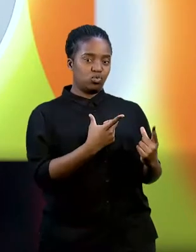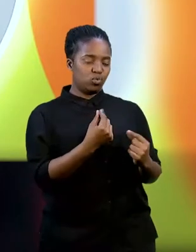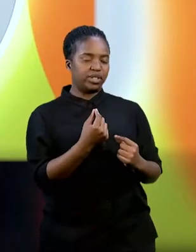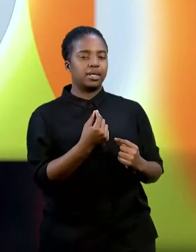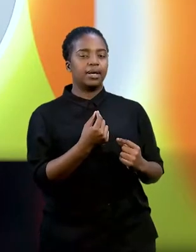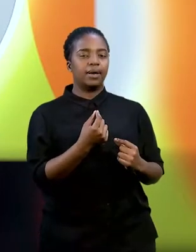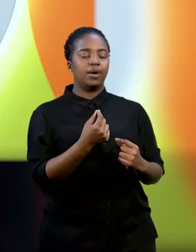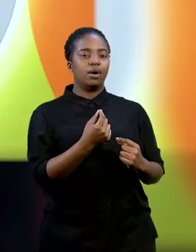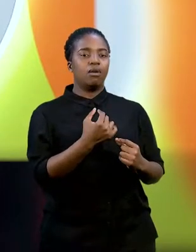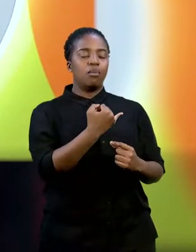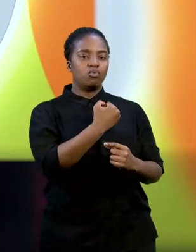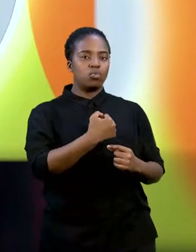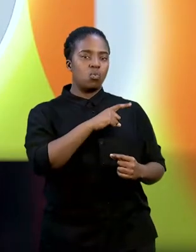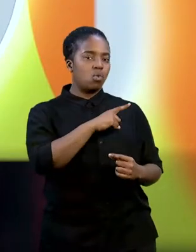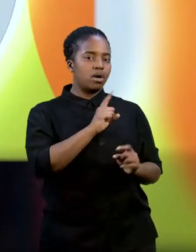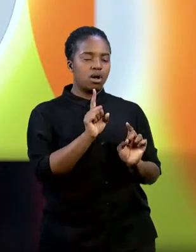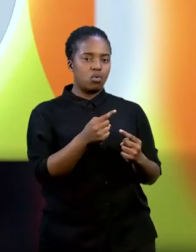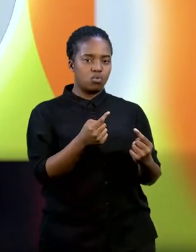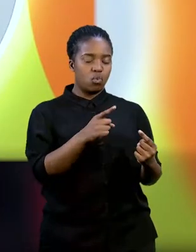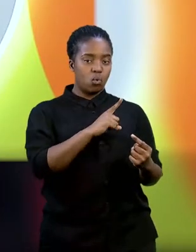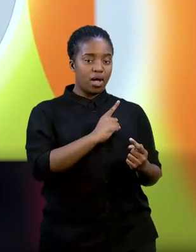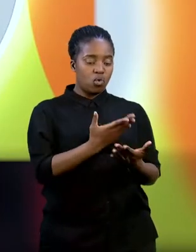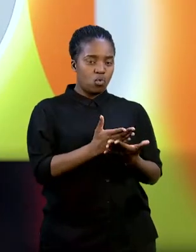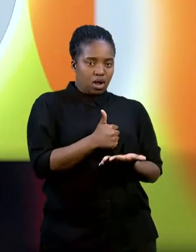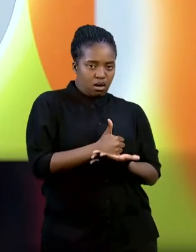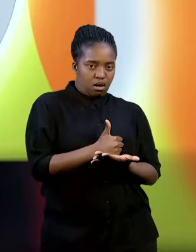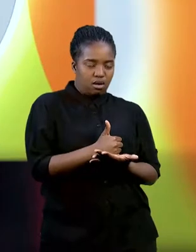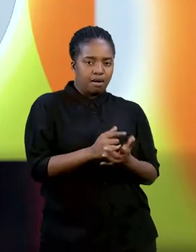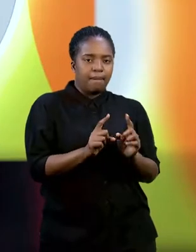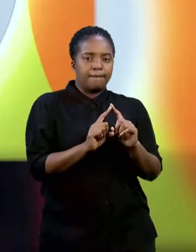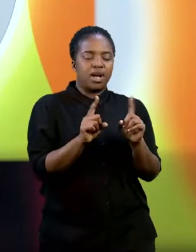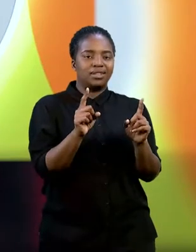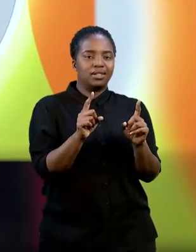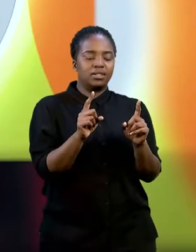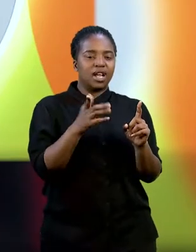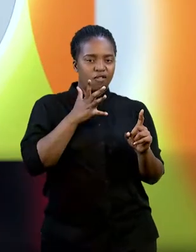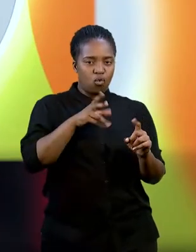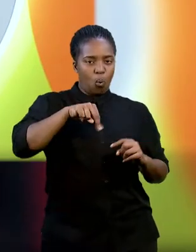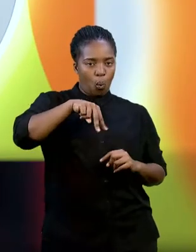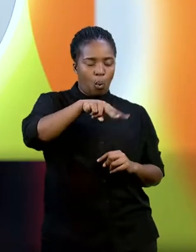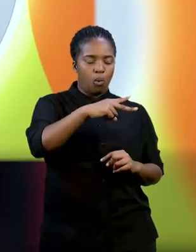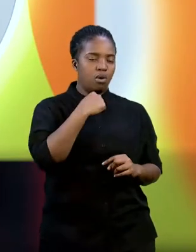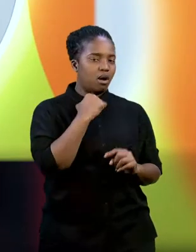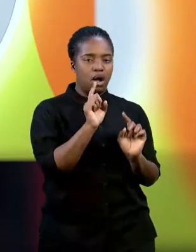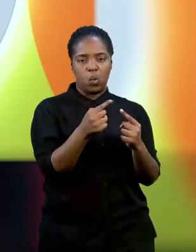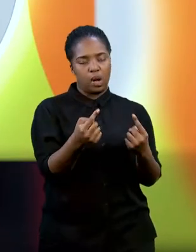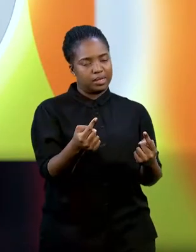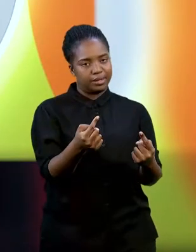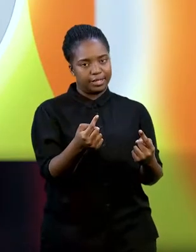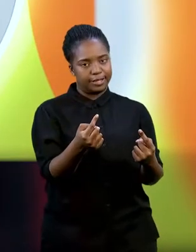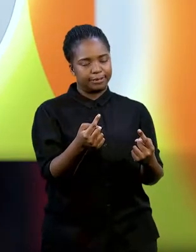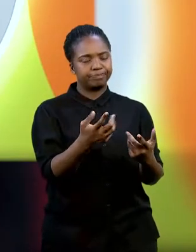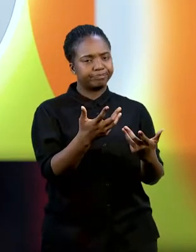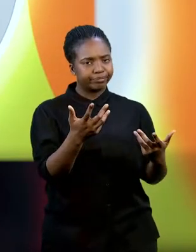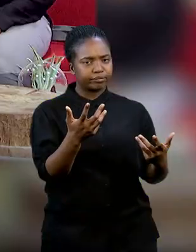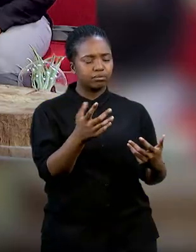because ne ke se ke sa kgone ne ke kgone go dula but ne ke batla go tseba go tsamaya. So ba botsa